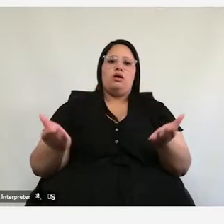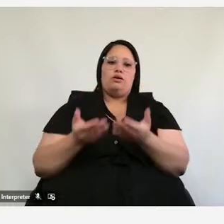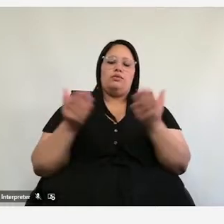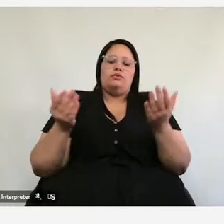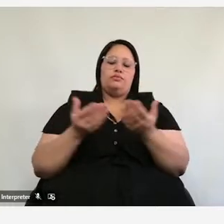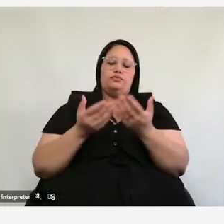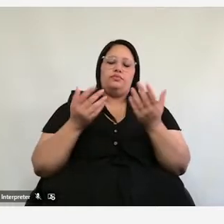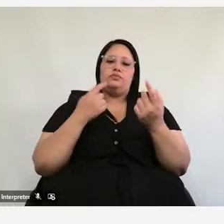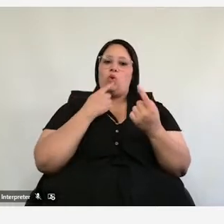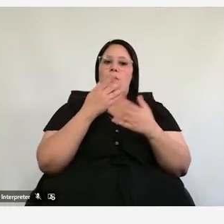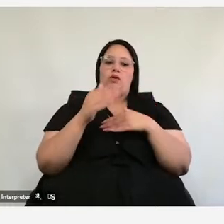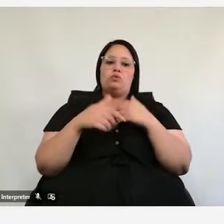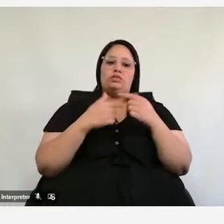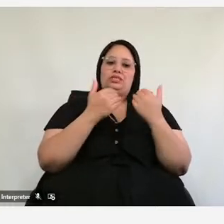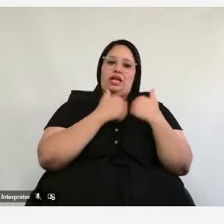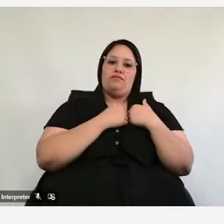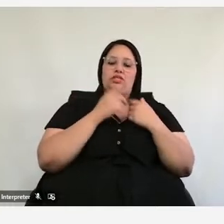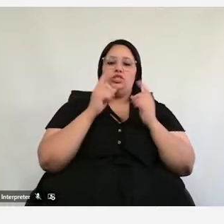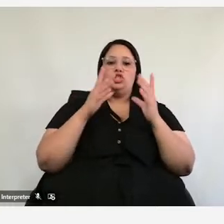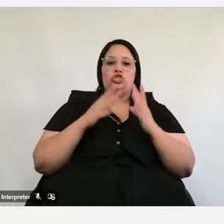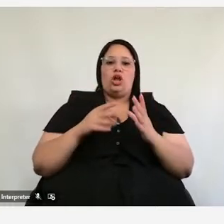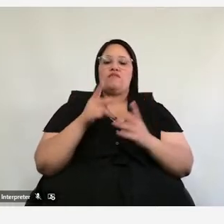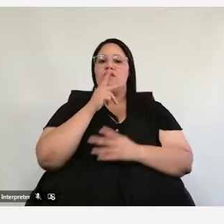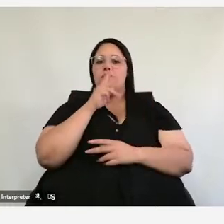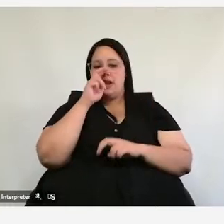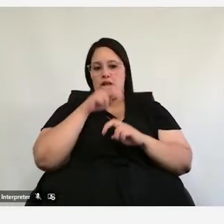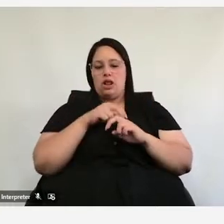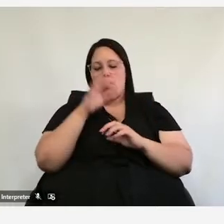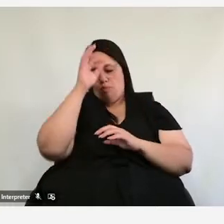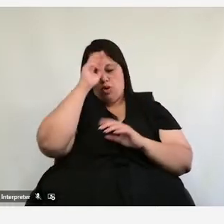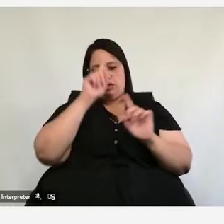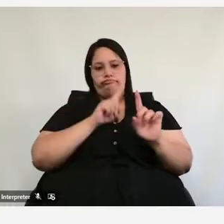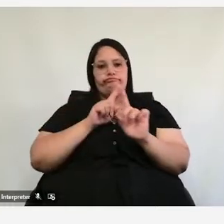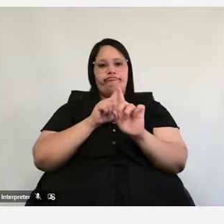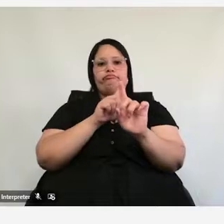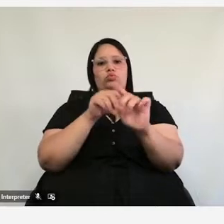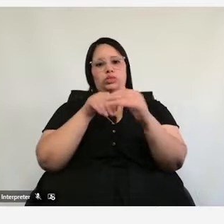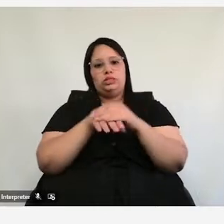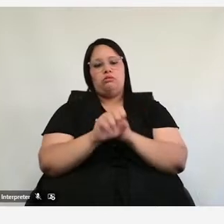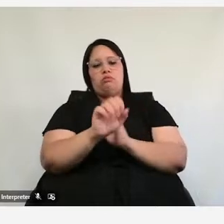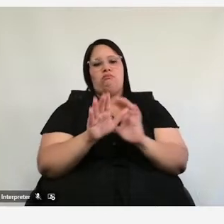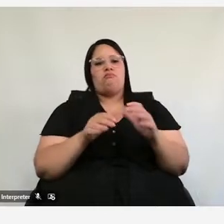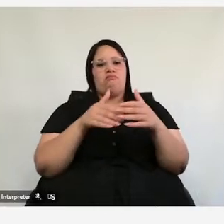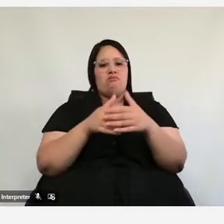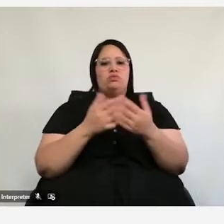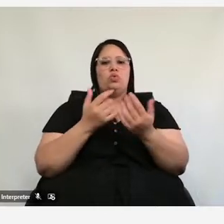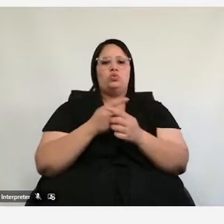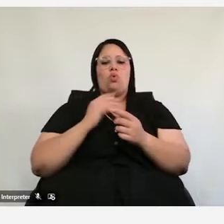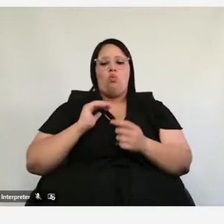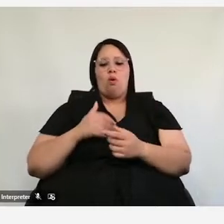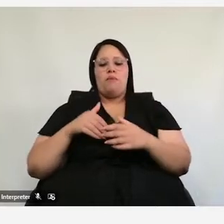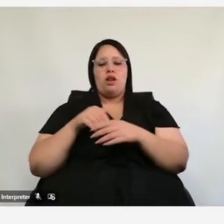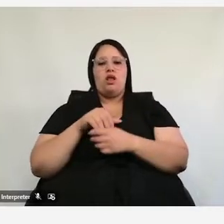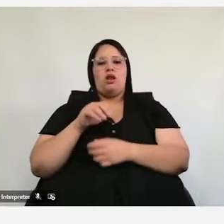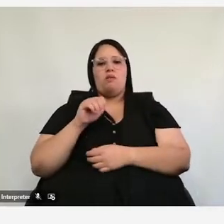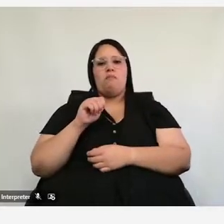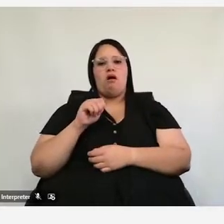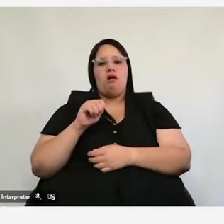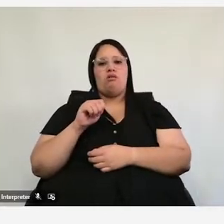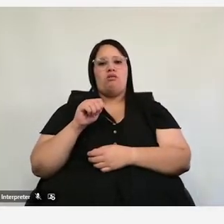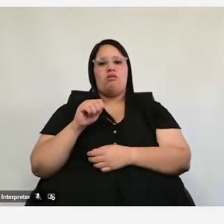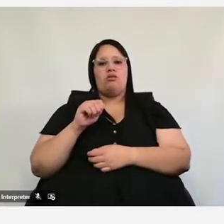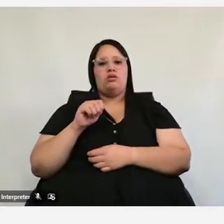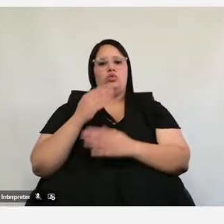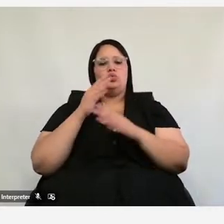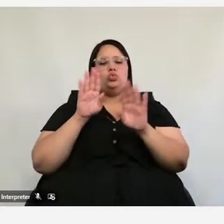safety, teachers in Philippines need police escort just to enter their classroom, and a woman in Marcus barricade their